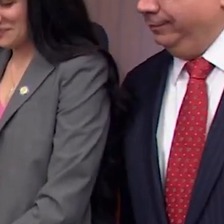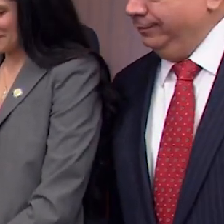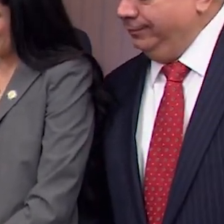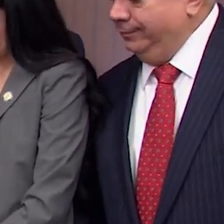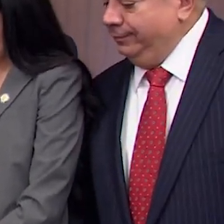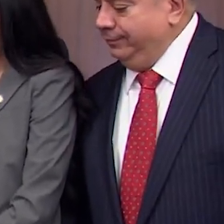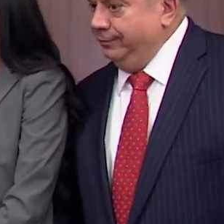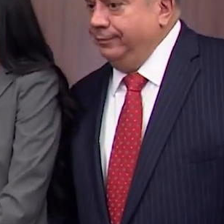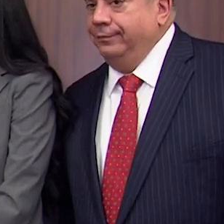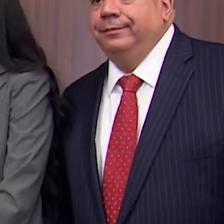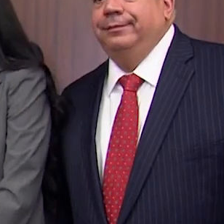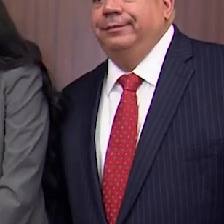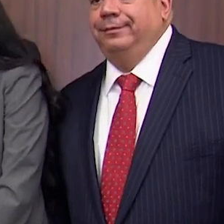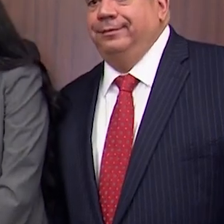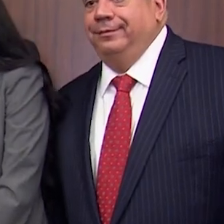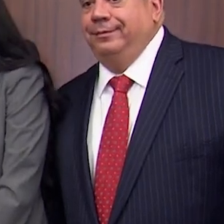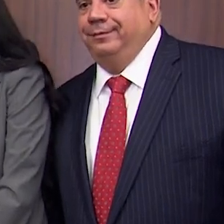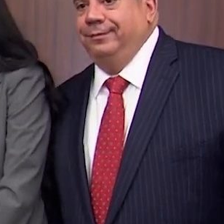music.